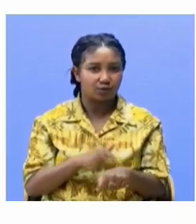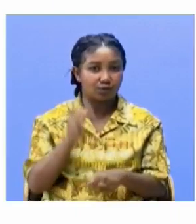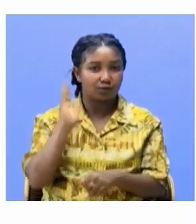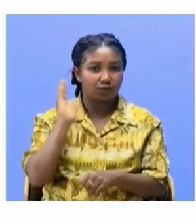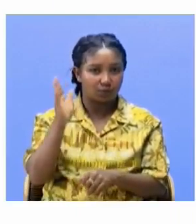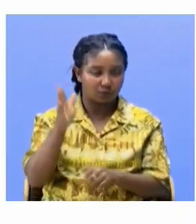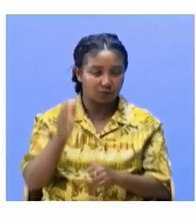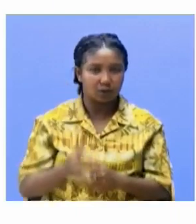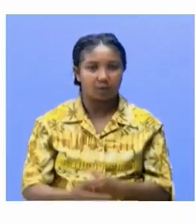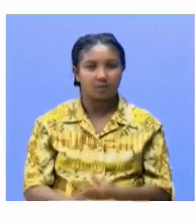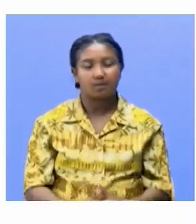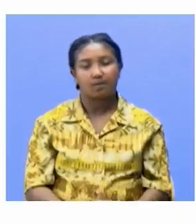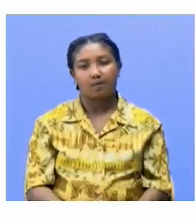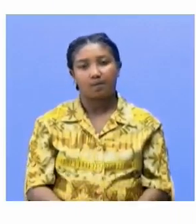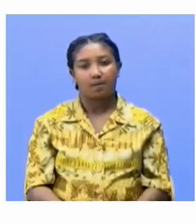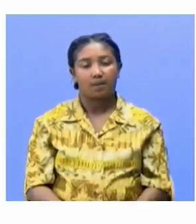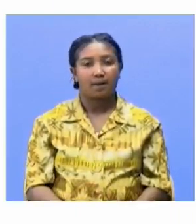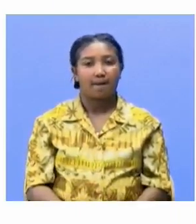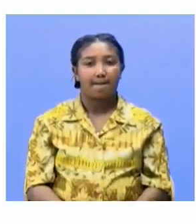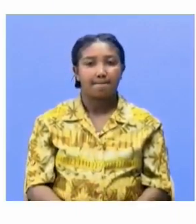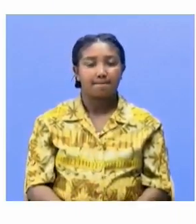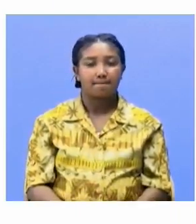Arranged future.